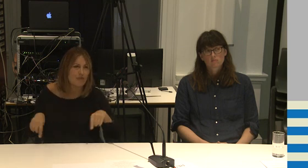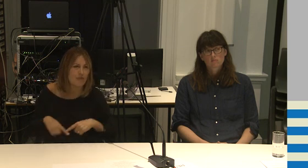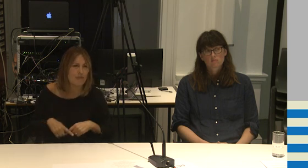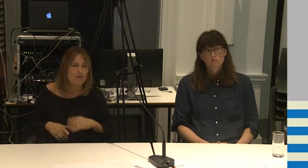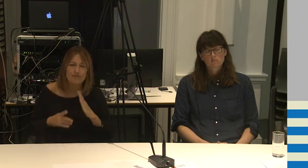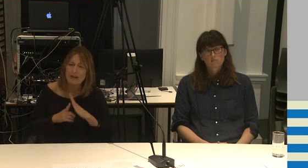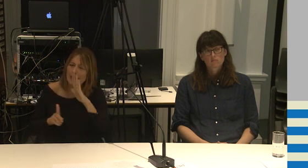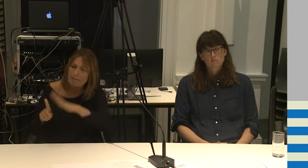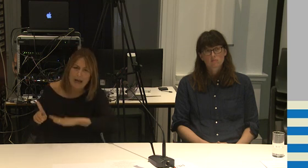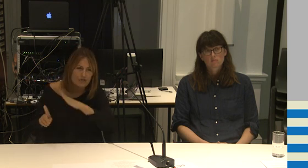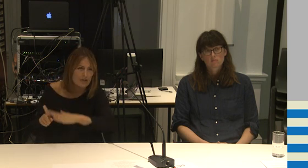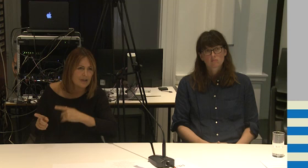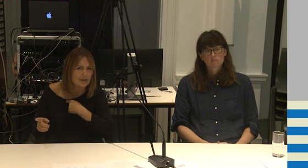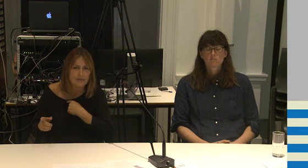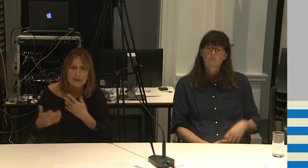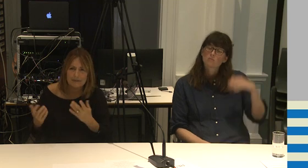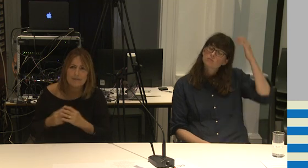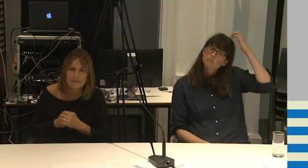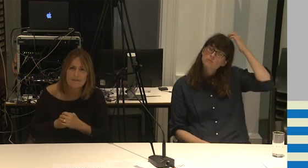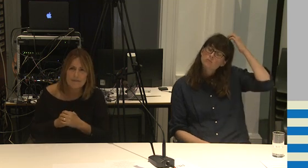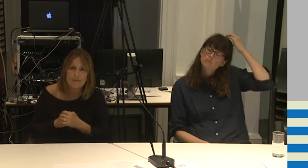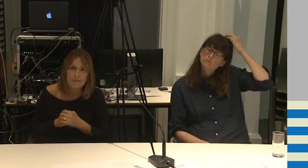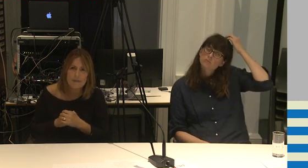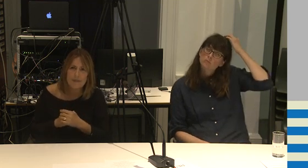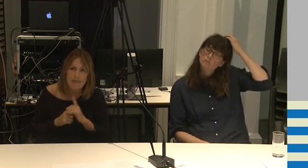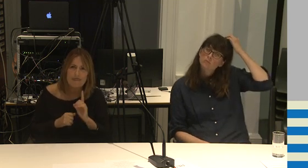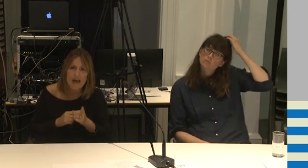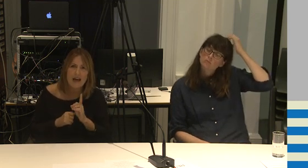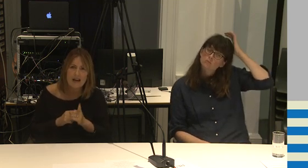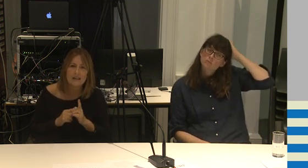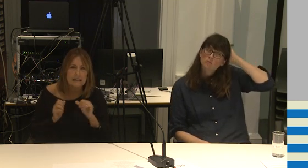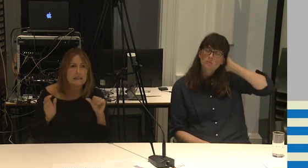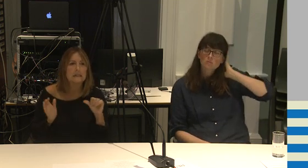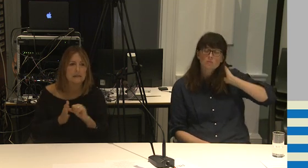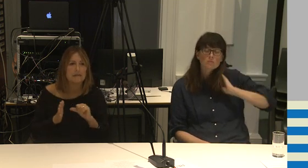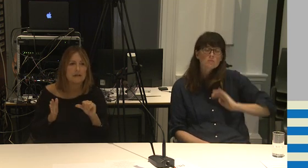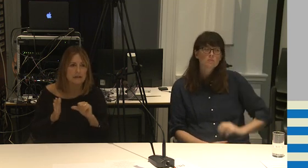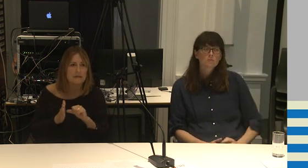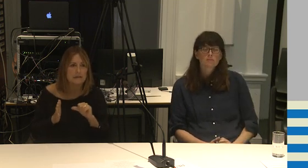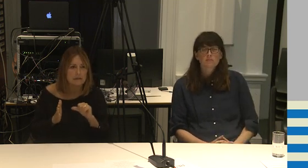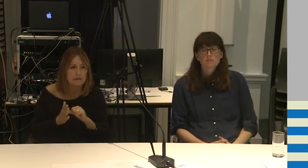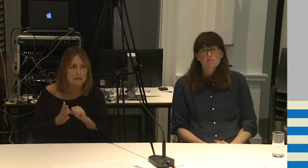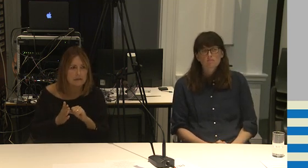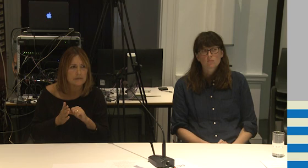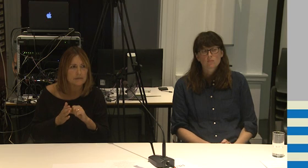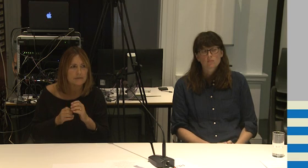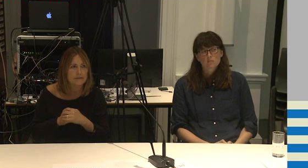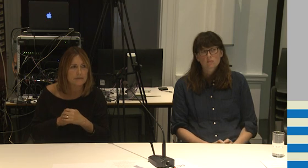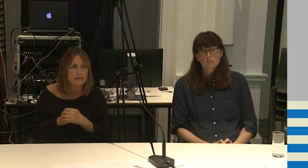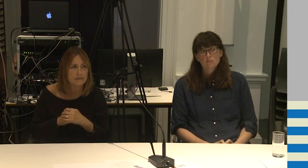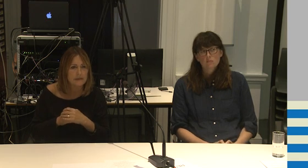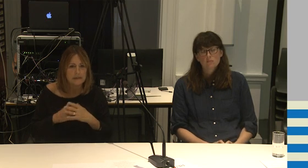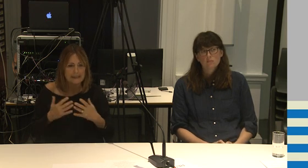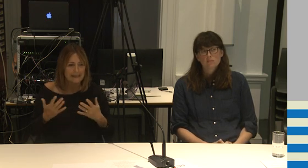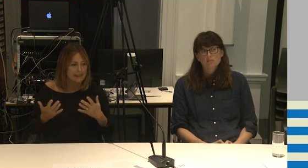being so patronizing towards me. And that's a really, really difficult, you're kind of put